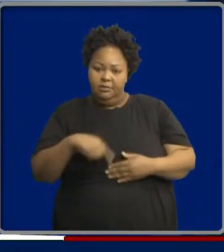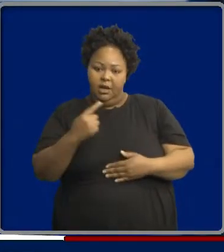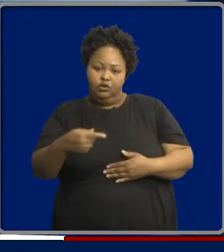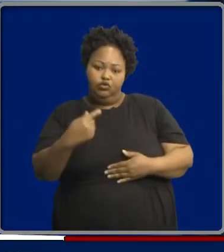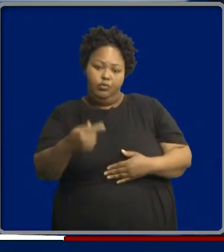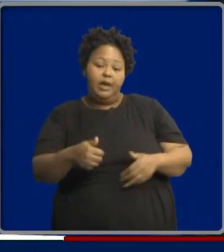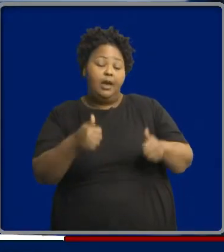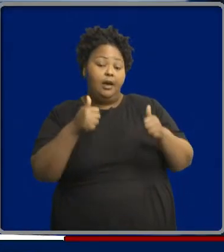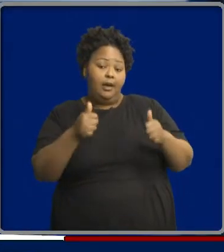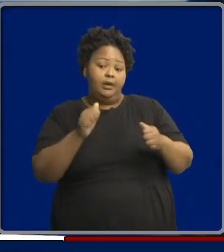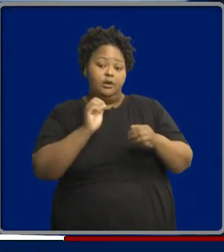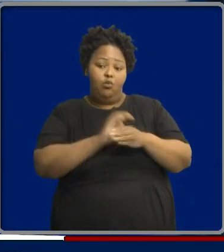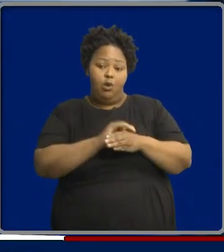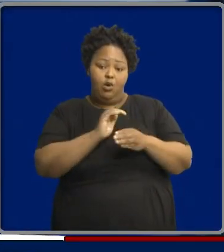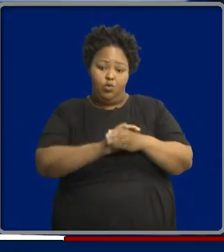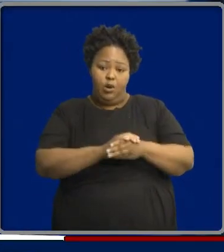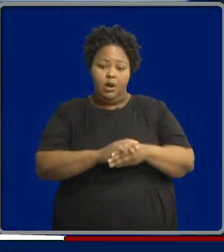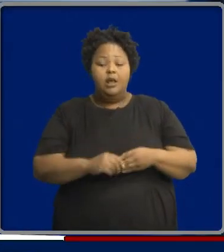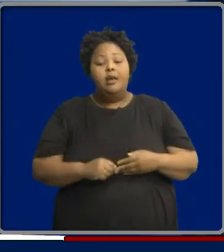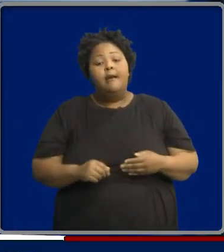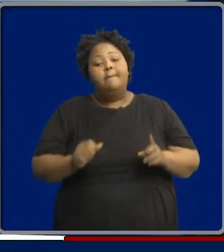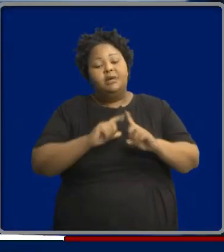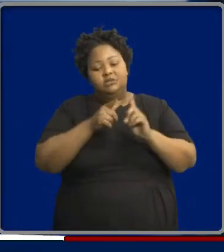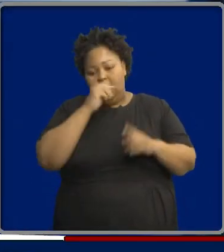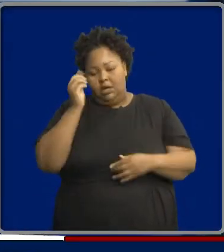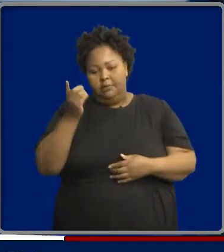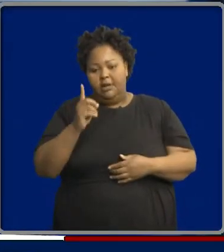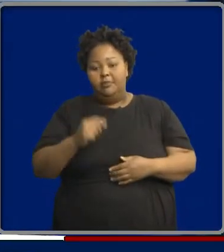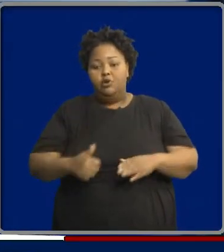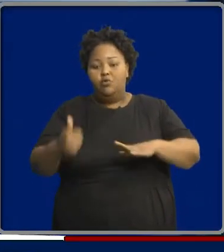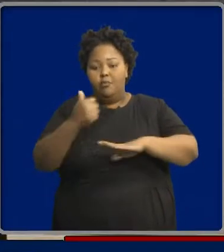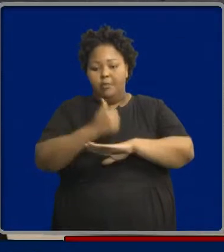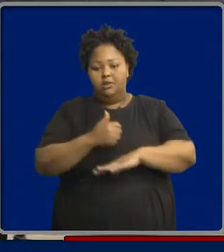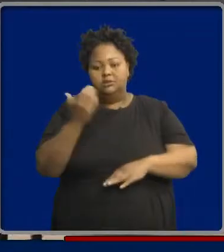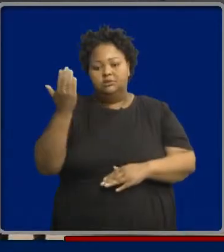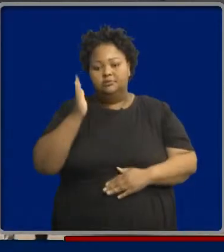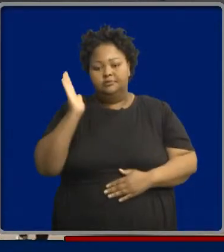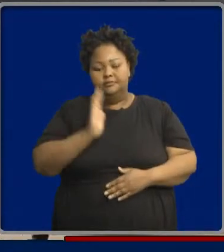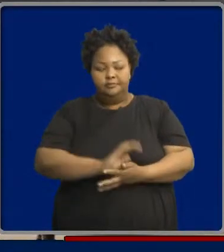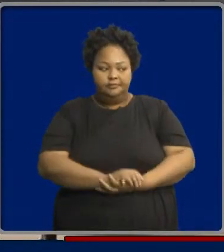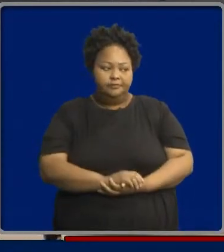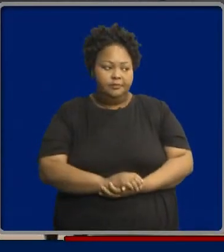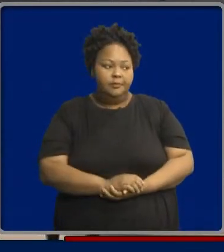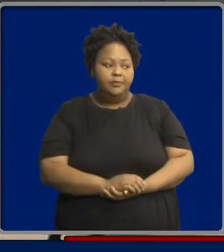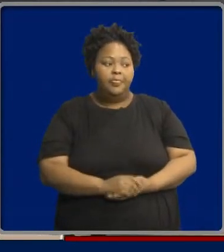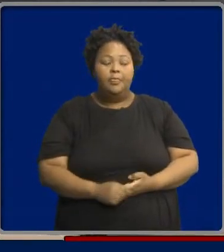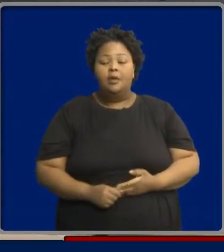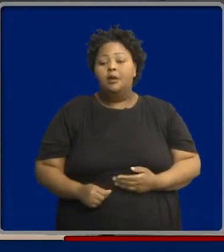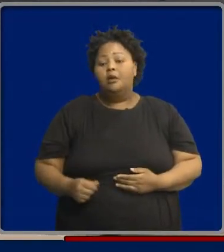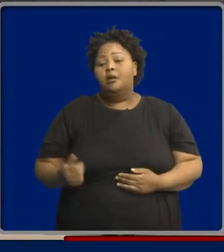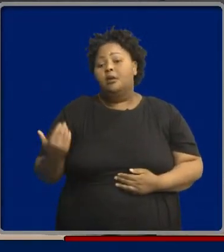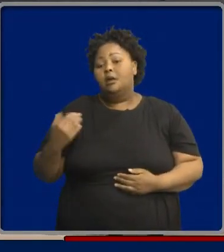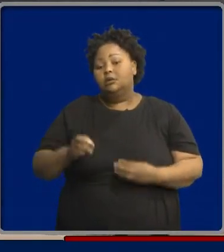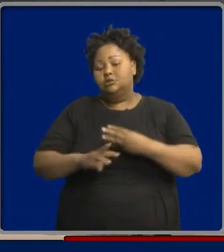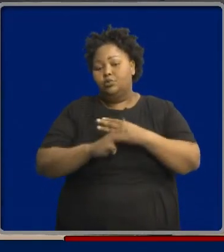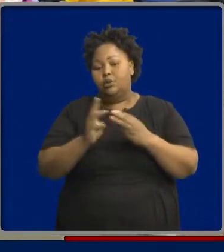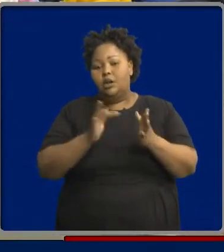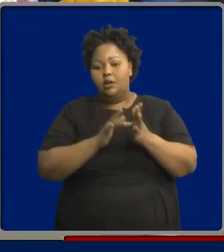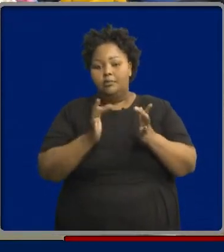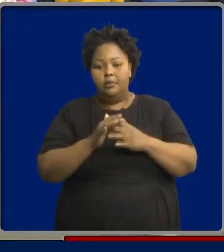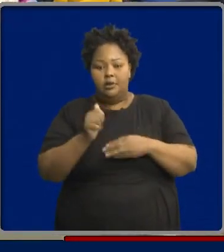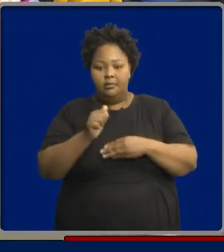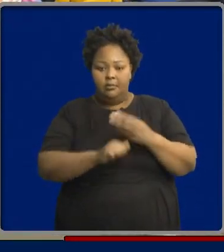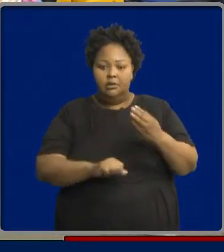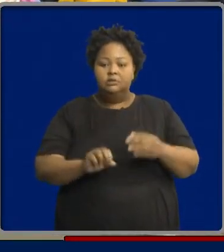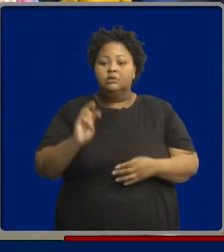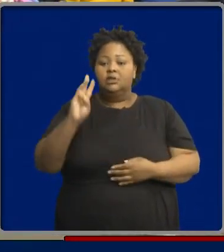on immunization manager Kolisiwe Dlamini. Every last week of April, countries under the World Health